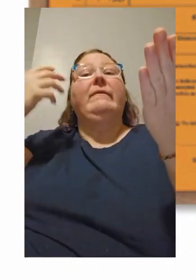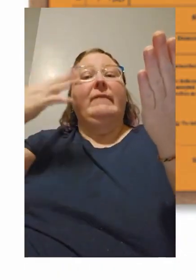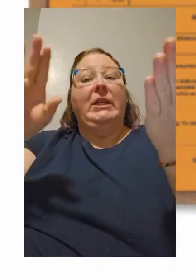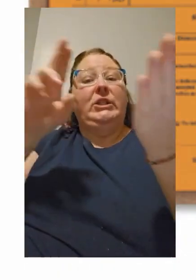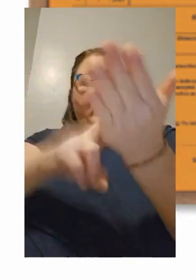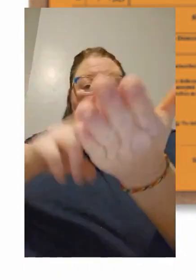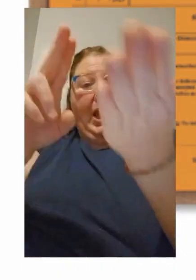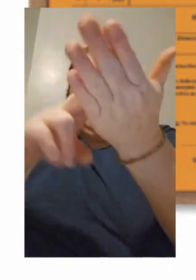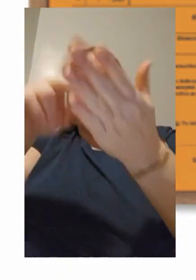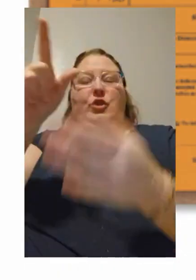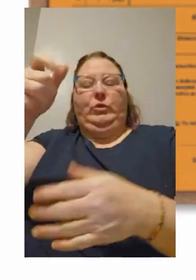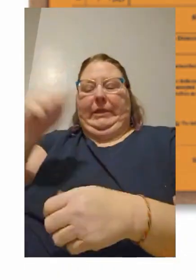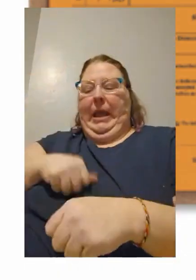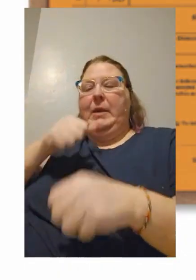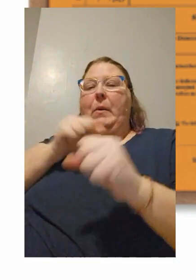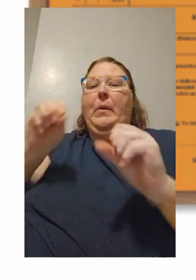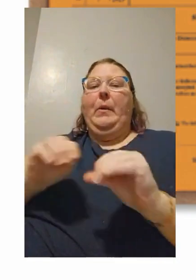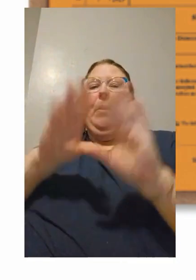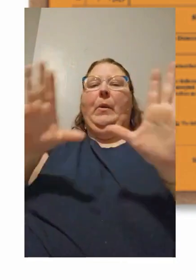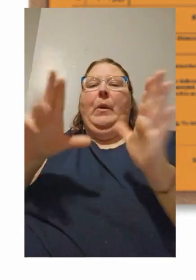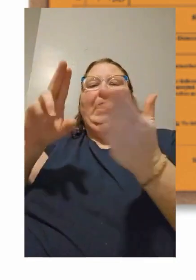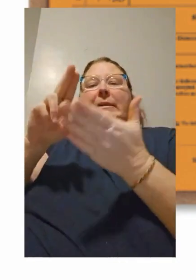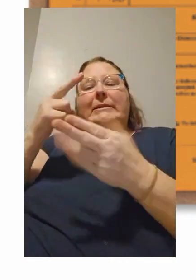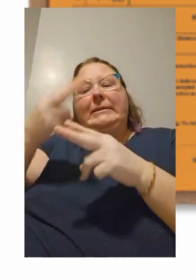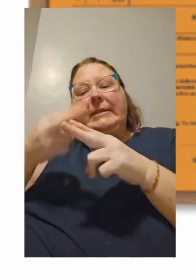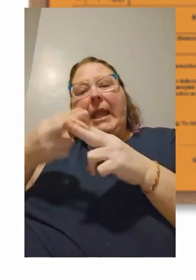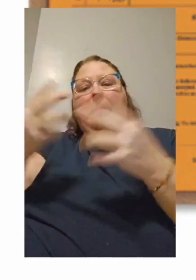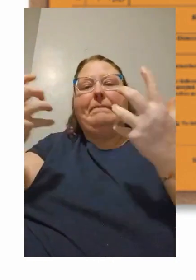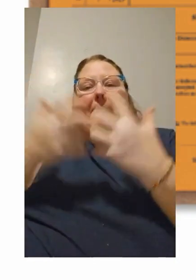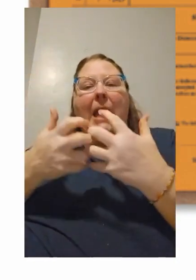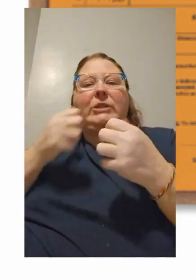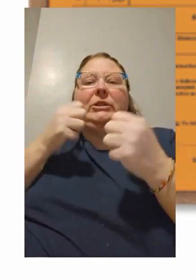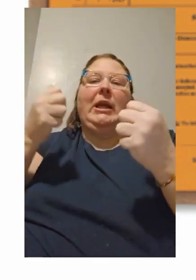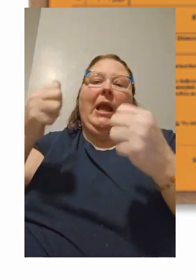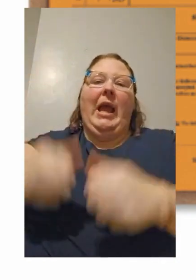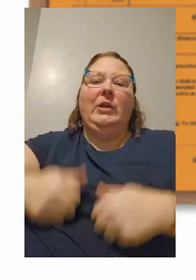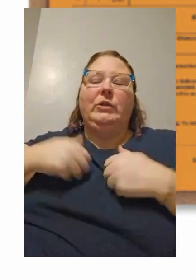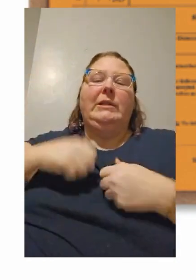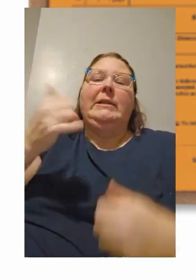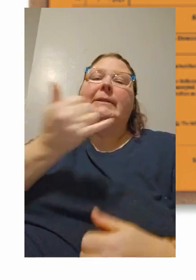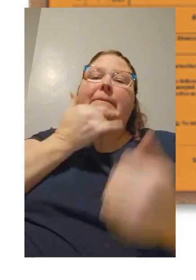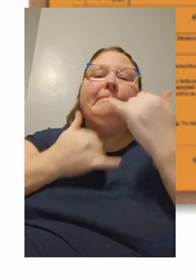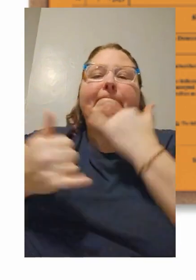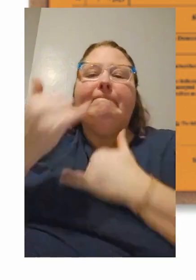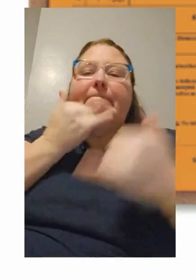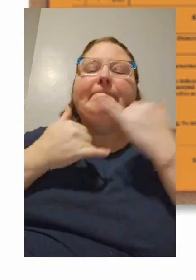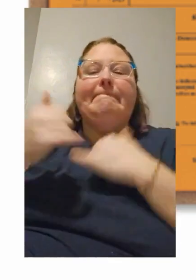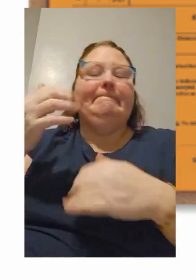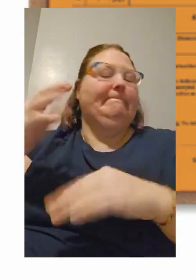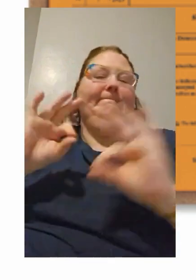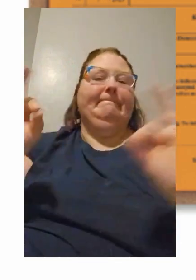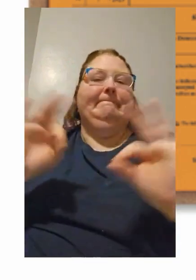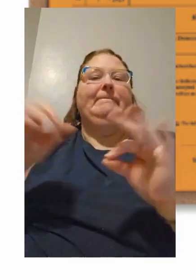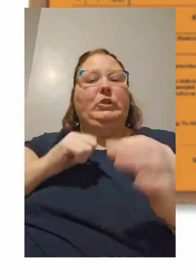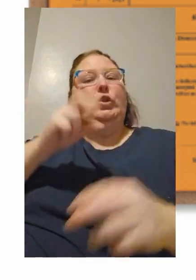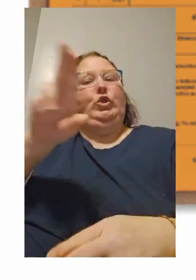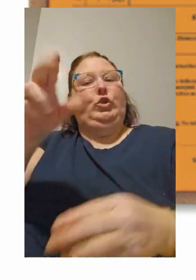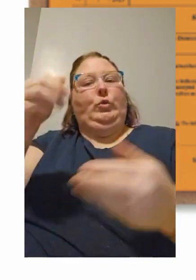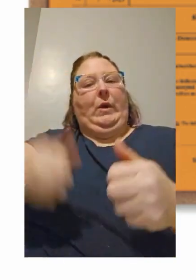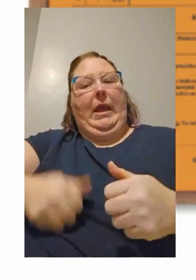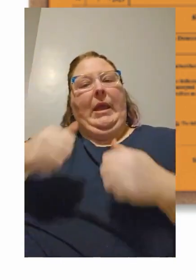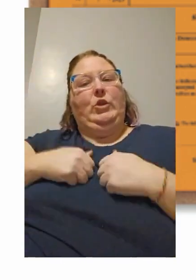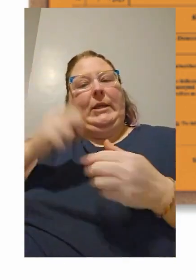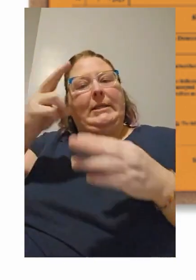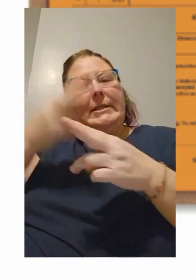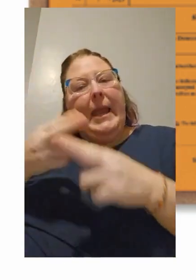the address after they're done signing in order to keep it neat and legible and to make sure that we reduce the chances of errors that could invalidate